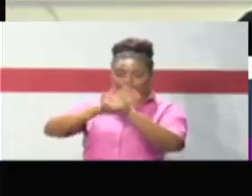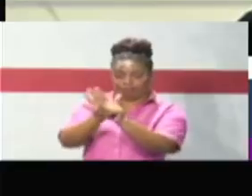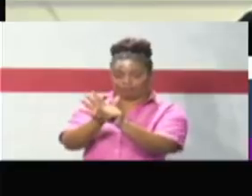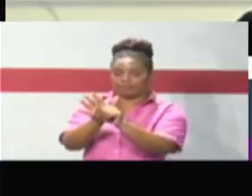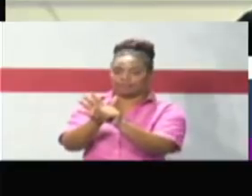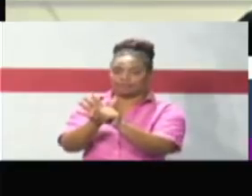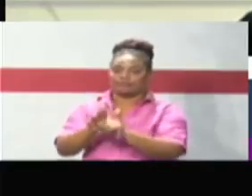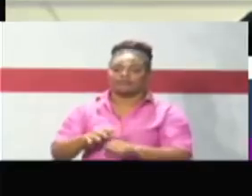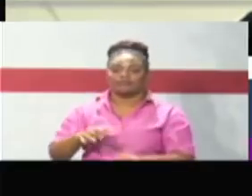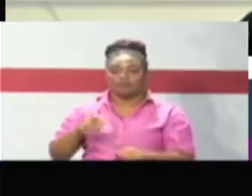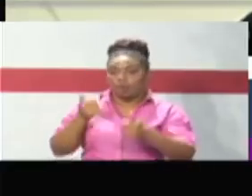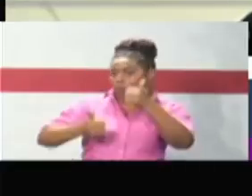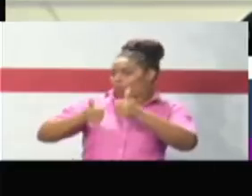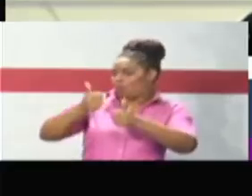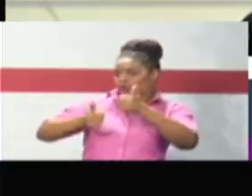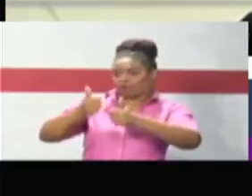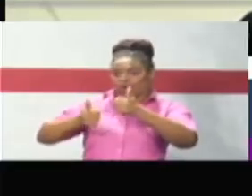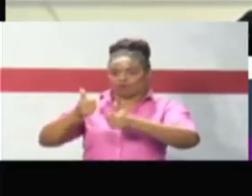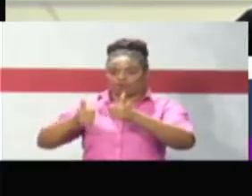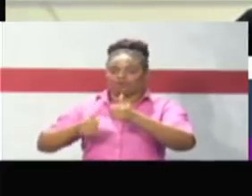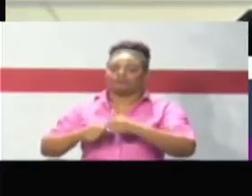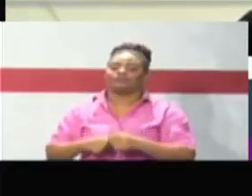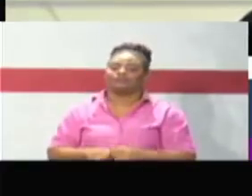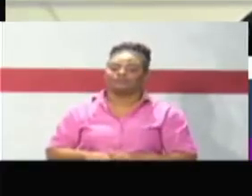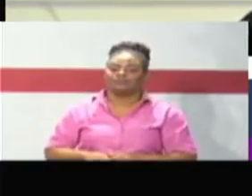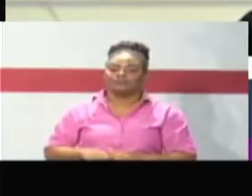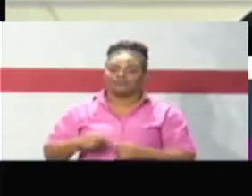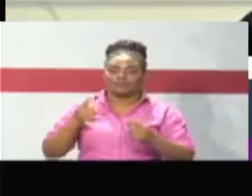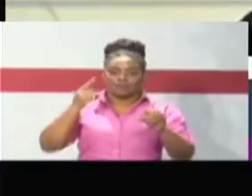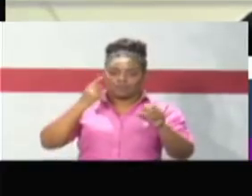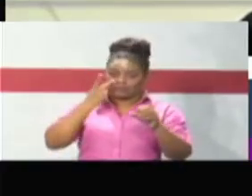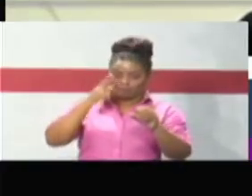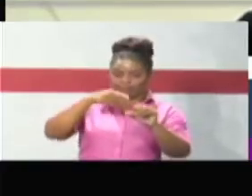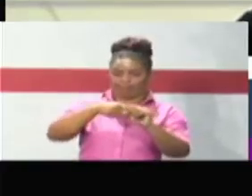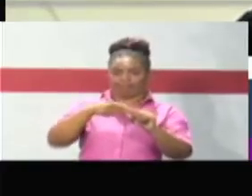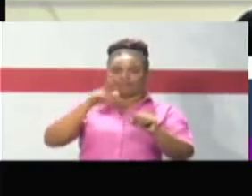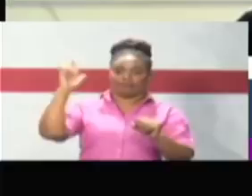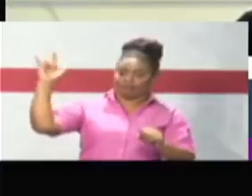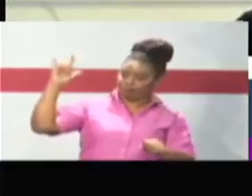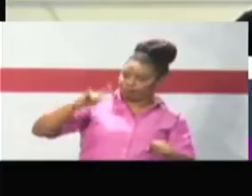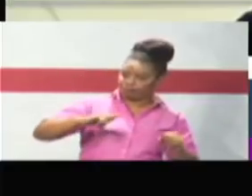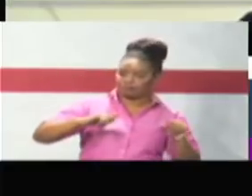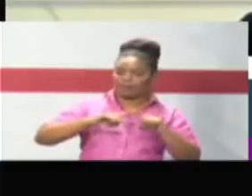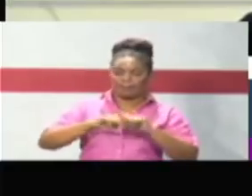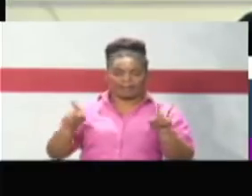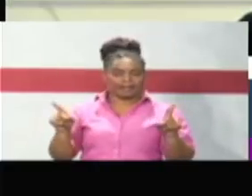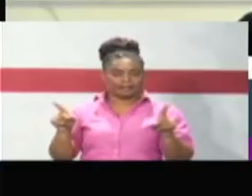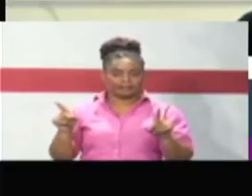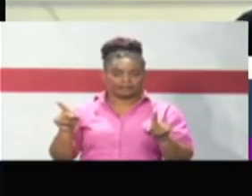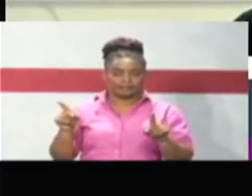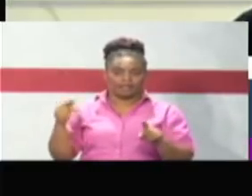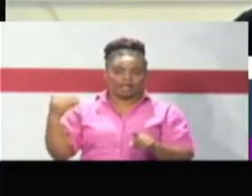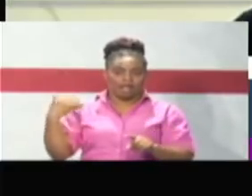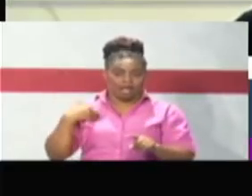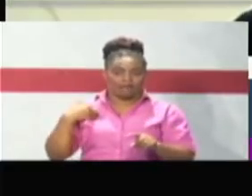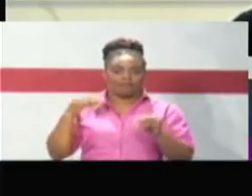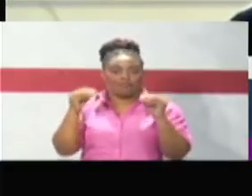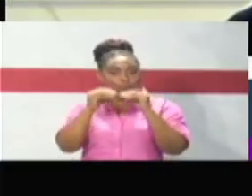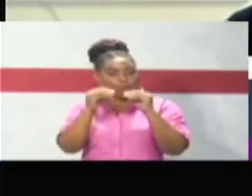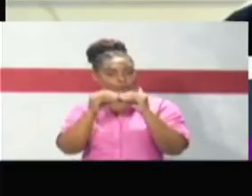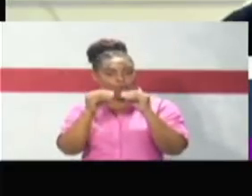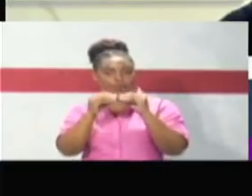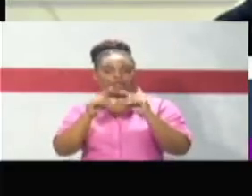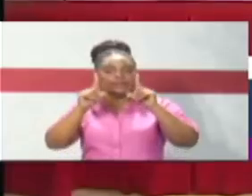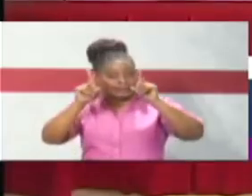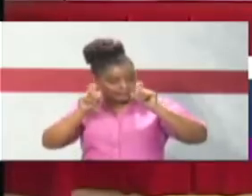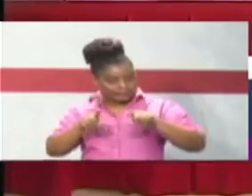is done with persons who are repatriated, but are community cases of COVID-19 also tested for the variant? Thank you. Okay,